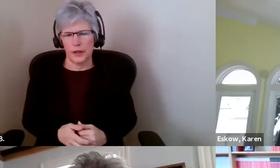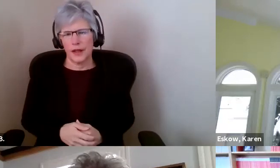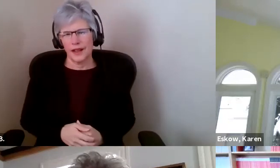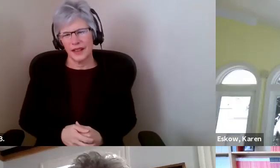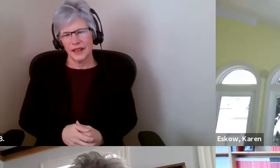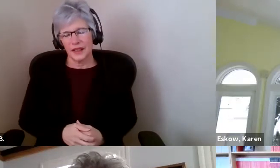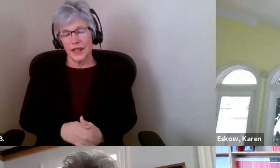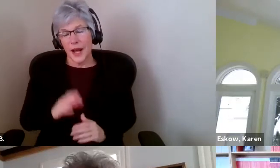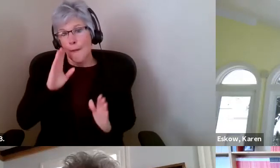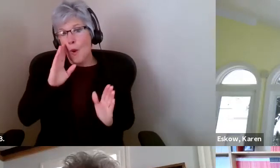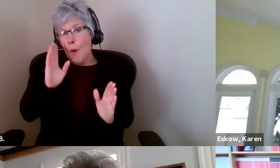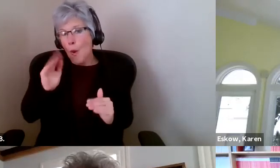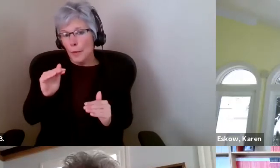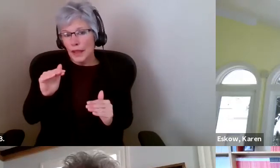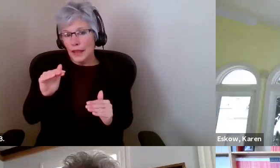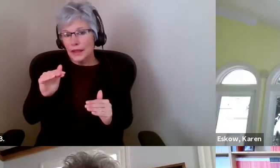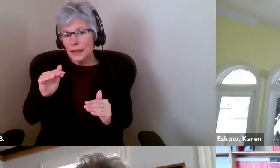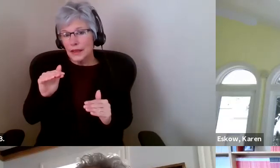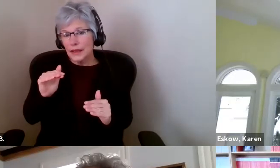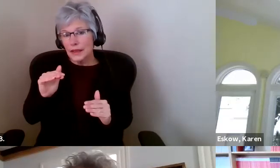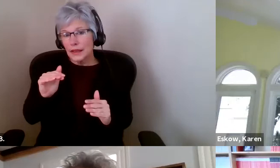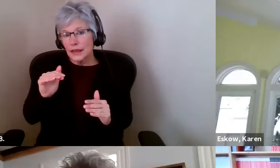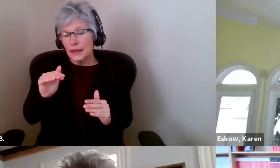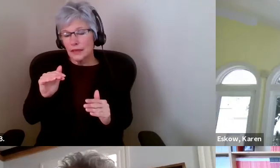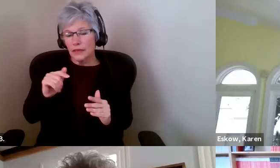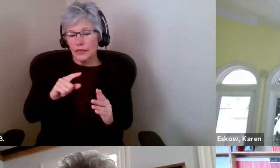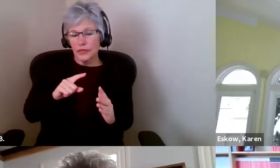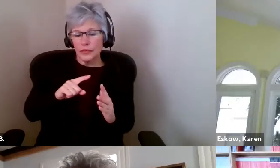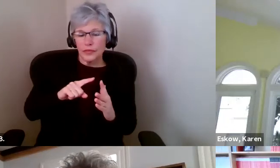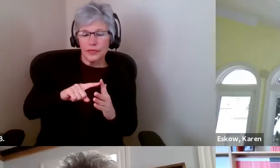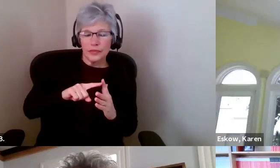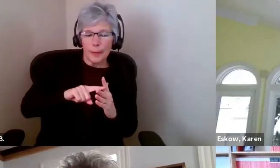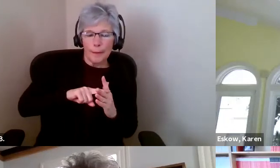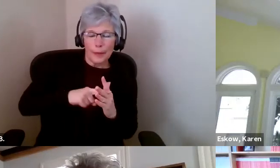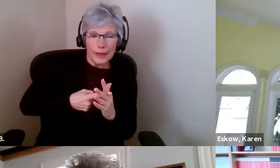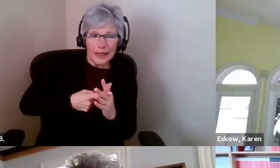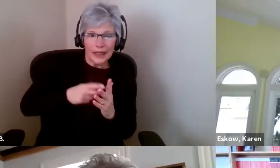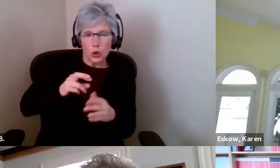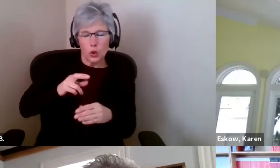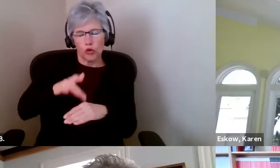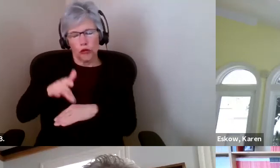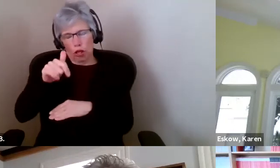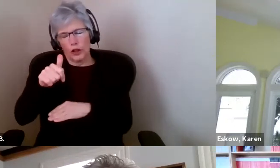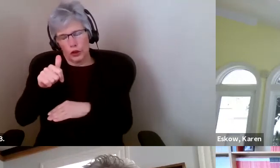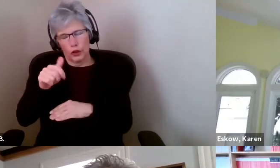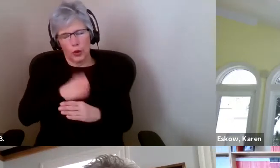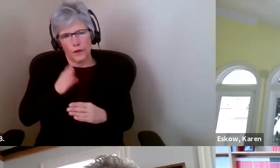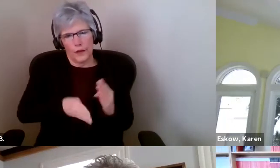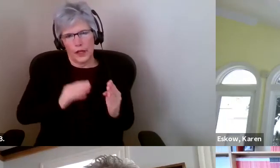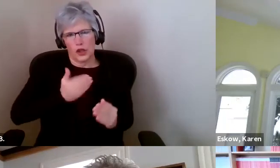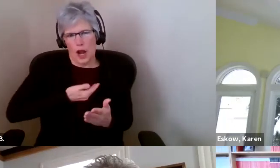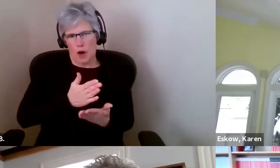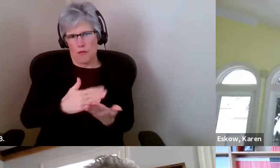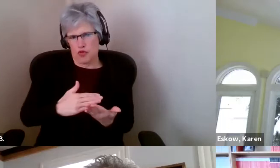certainly by the beginning of August, but even earlier, we'll be done with our portion of the strategic plan. More details to come very